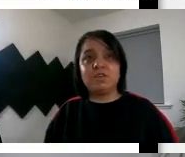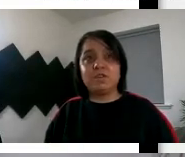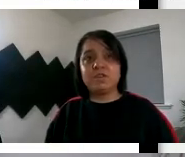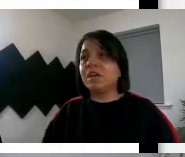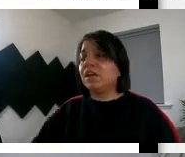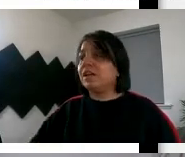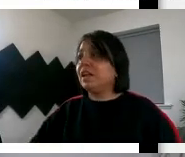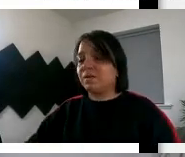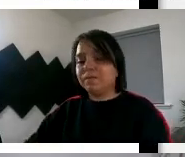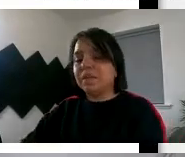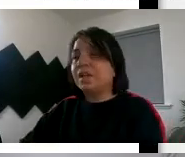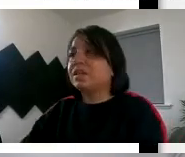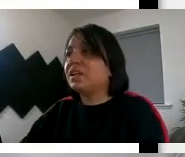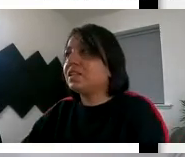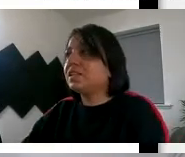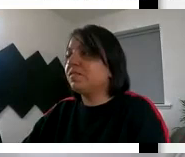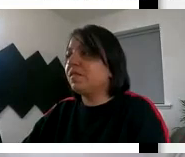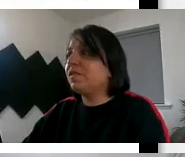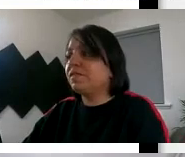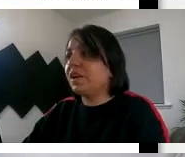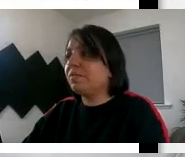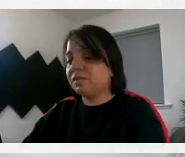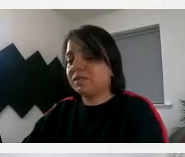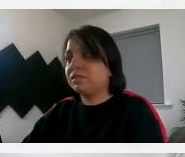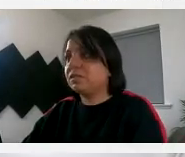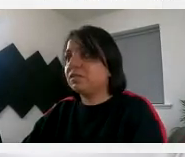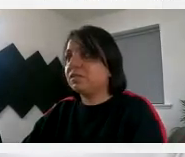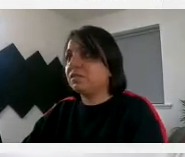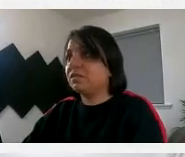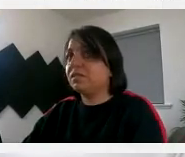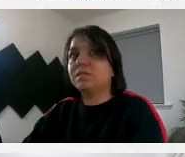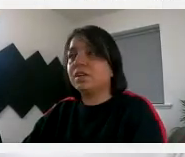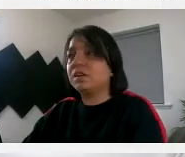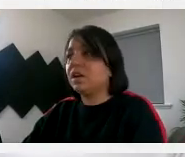we use. Now, there's this very famous,